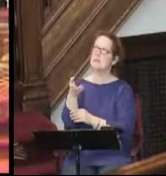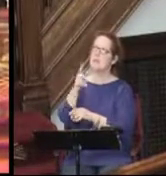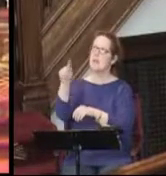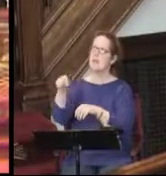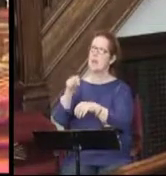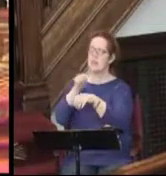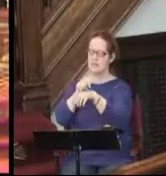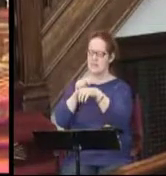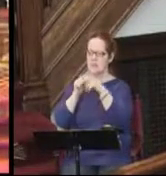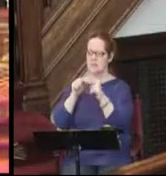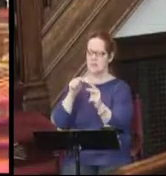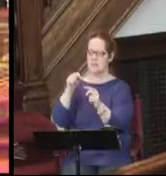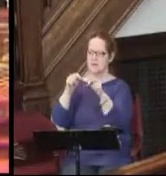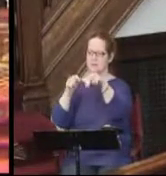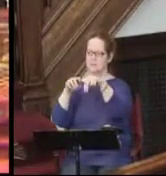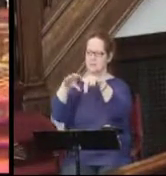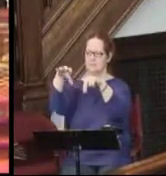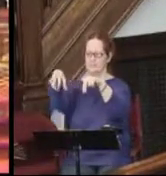Jerusalem